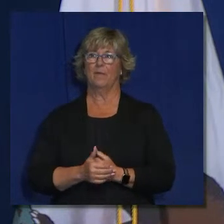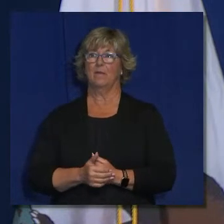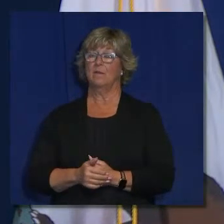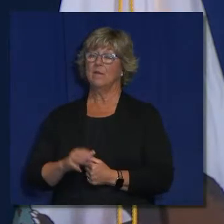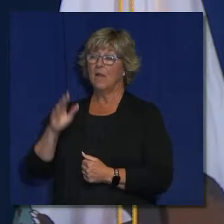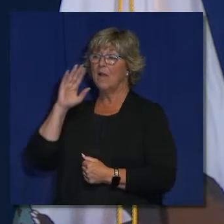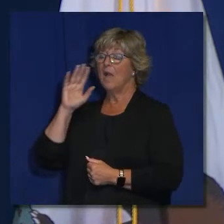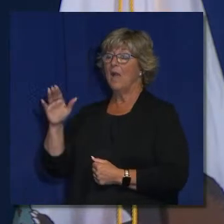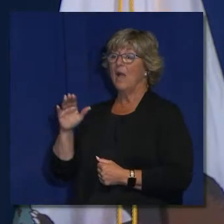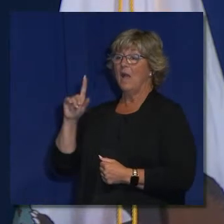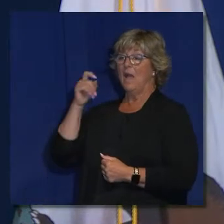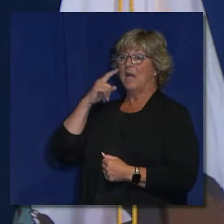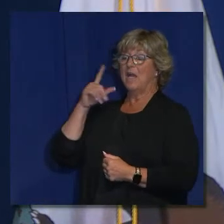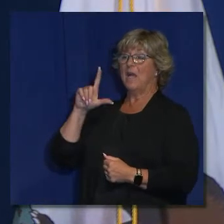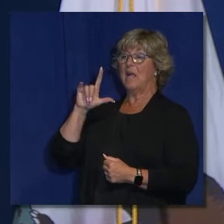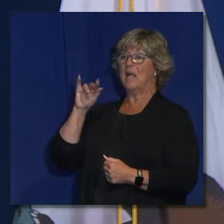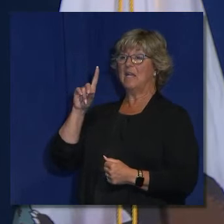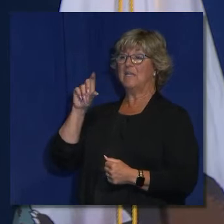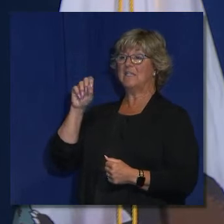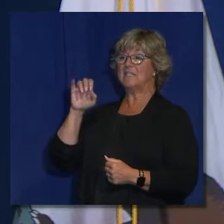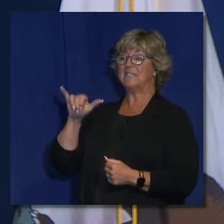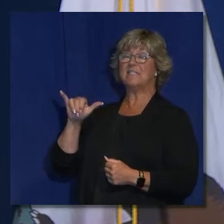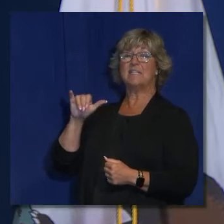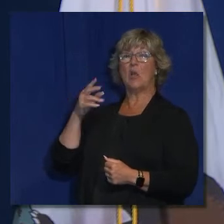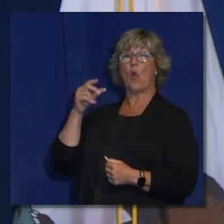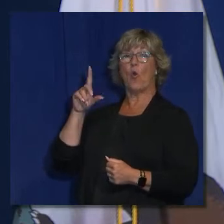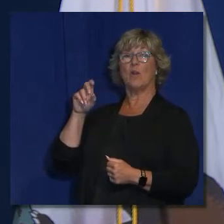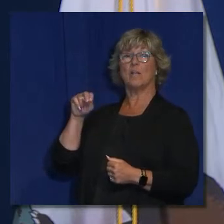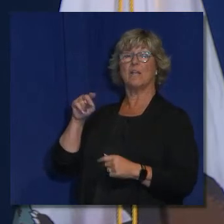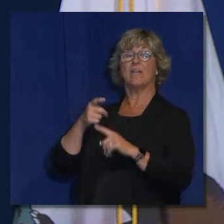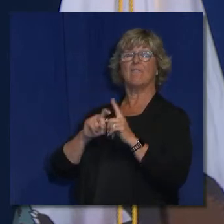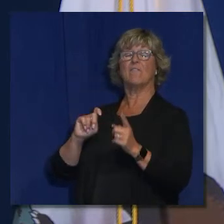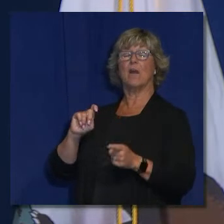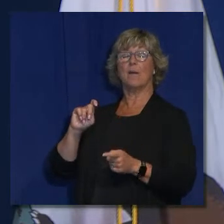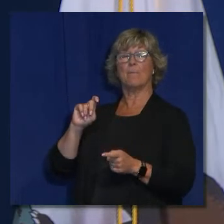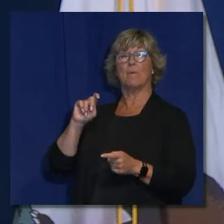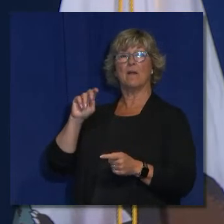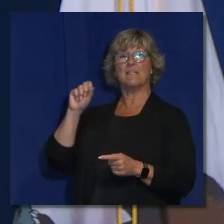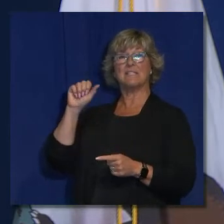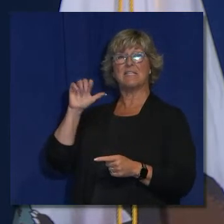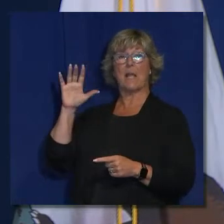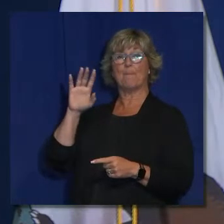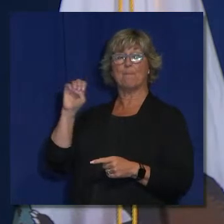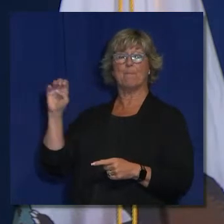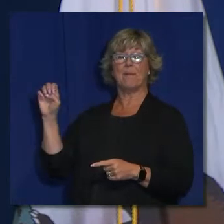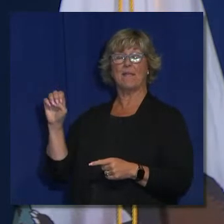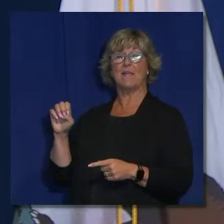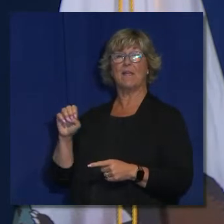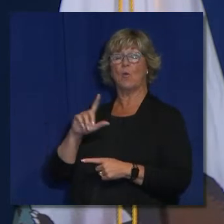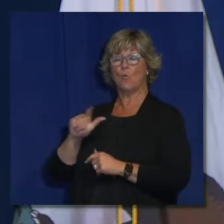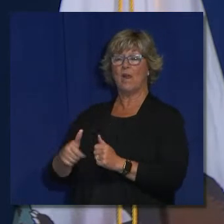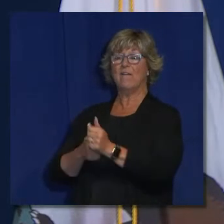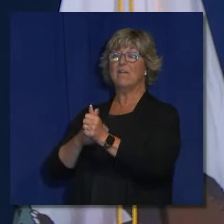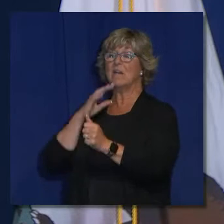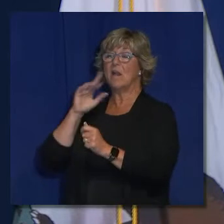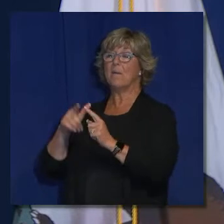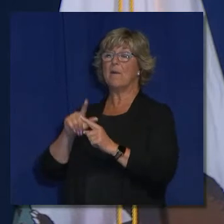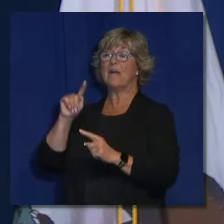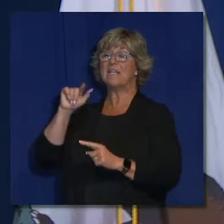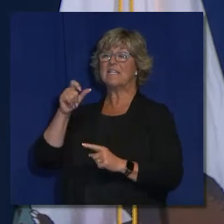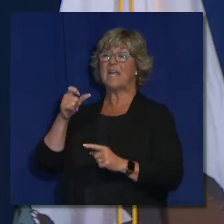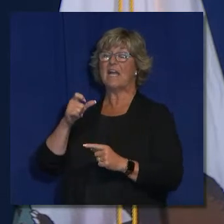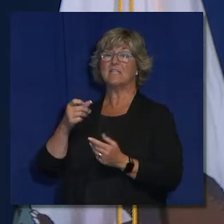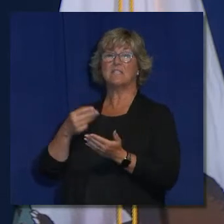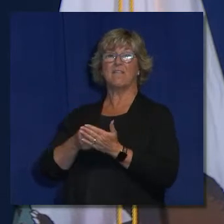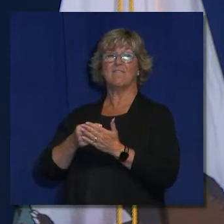Hi, Governor Newsom. This is Lindsay Holden from the Sacramento Bee. I wanted to follow up a bit on what Laura was mentioning regarding the tax refund.